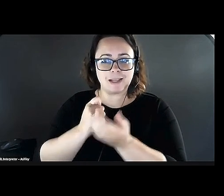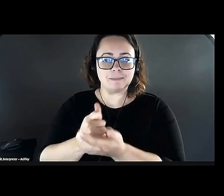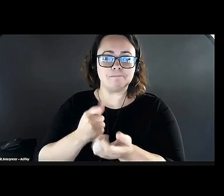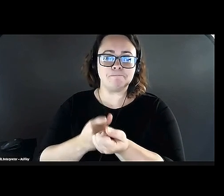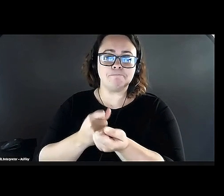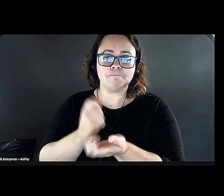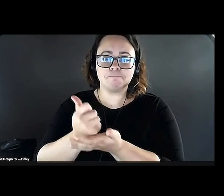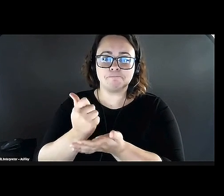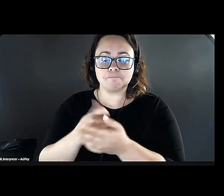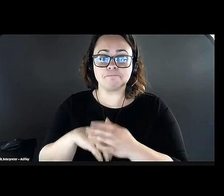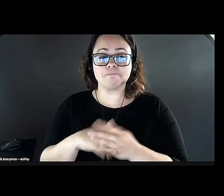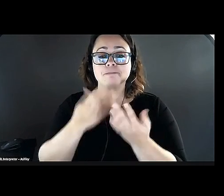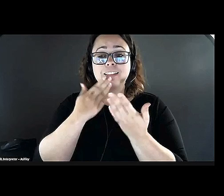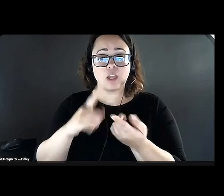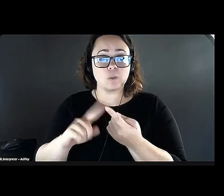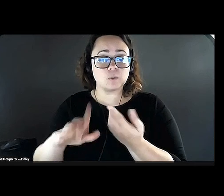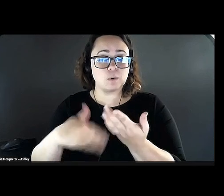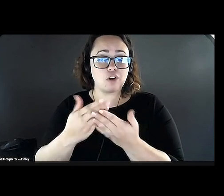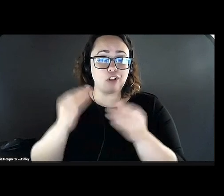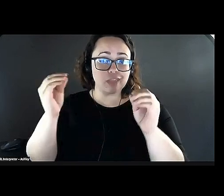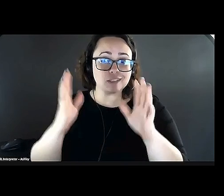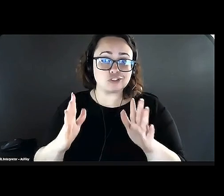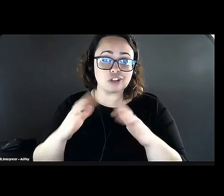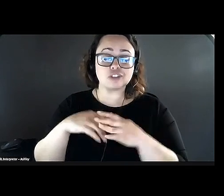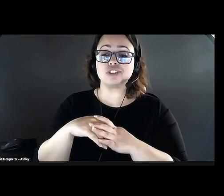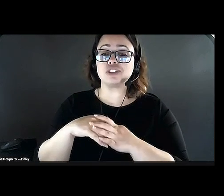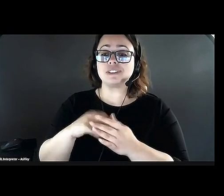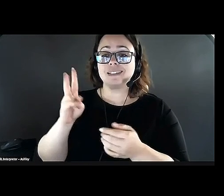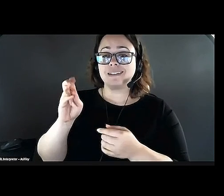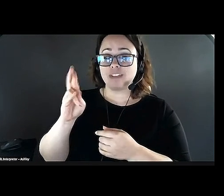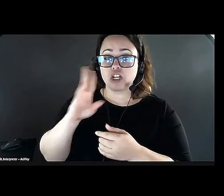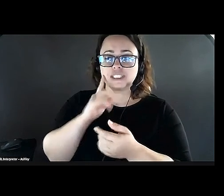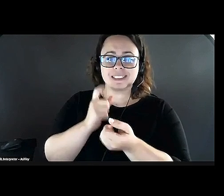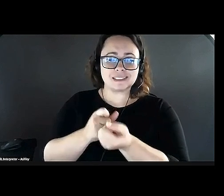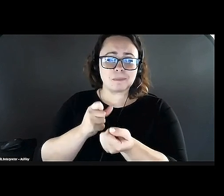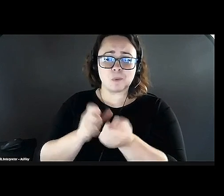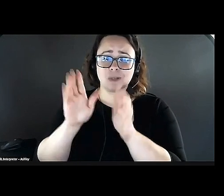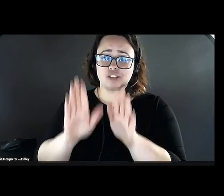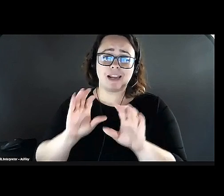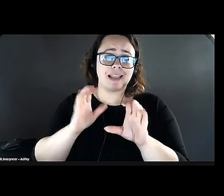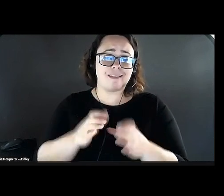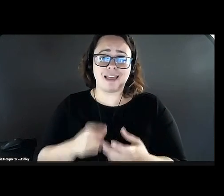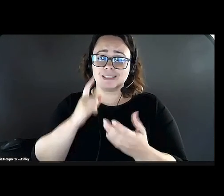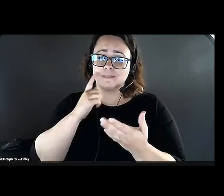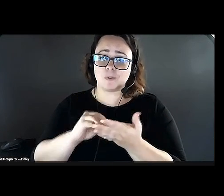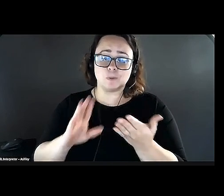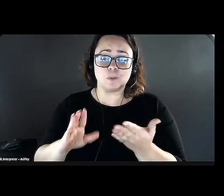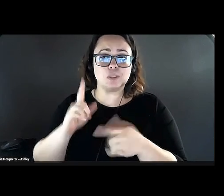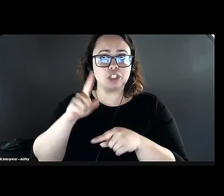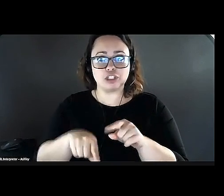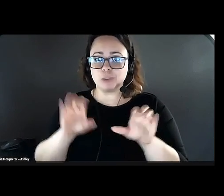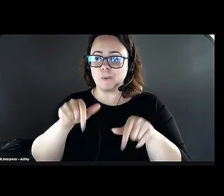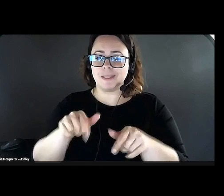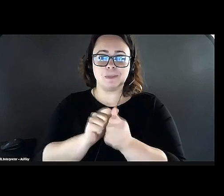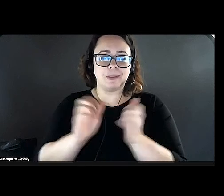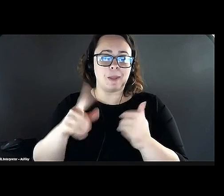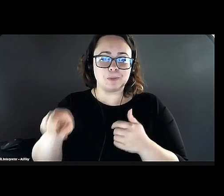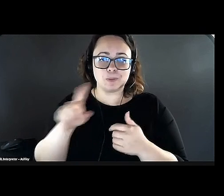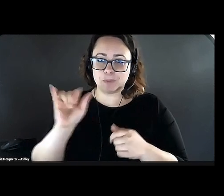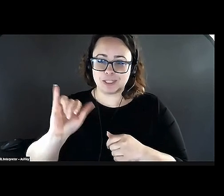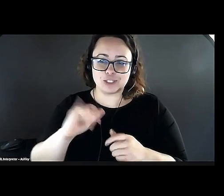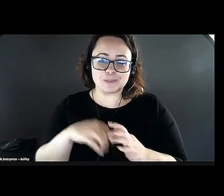to all the instructors and vendors who supported such great classes for our students. Couldn't have done this without you